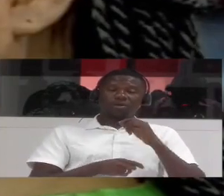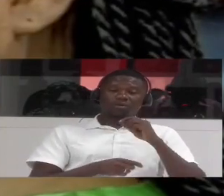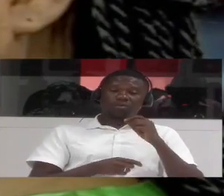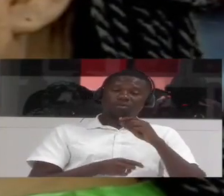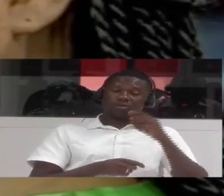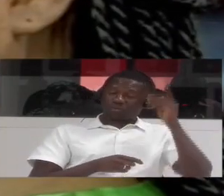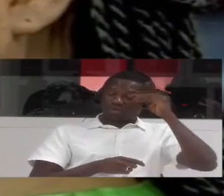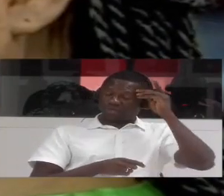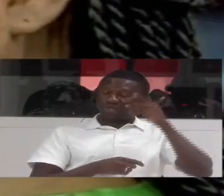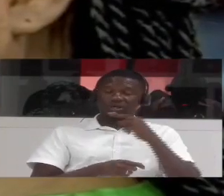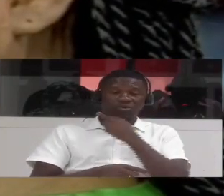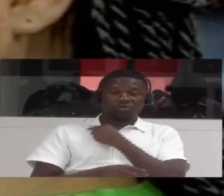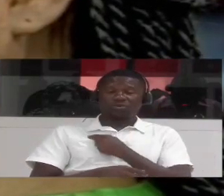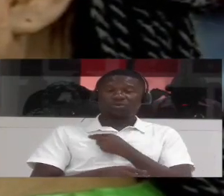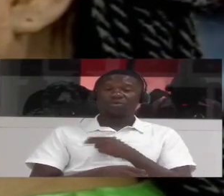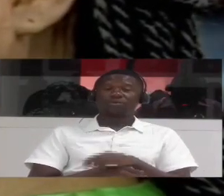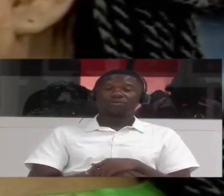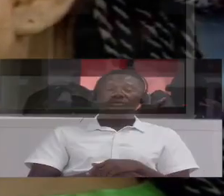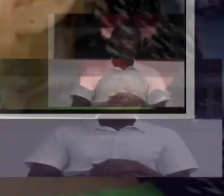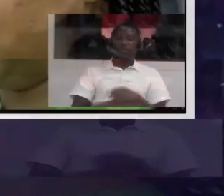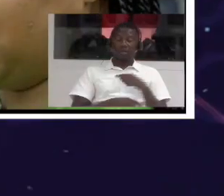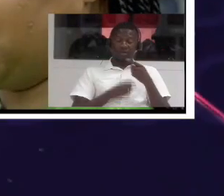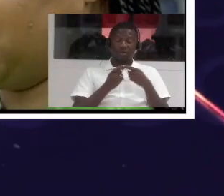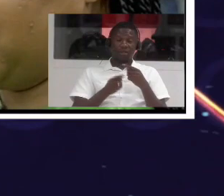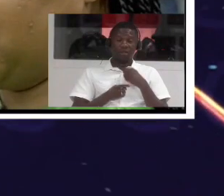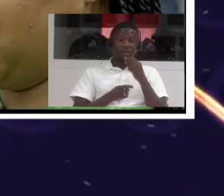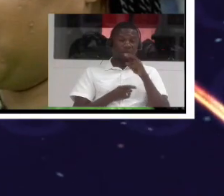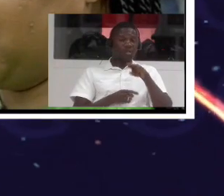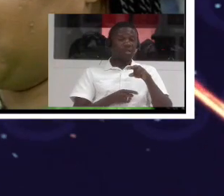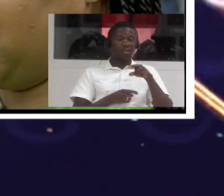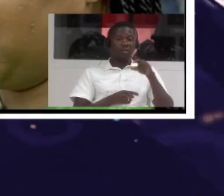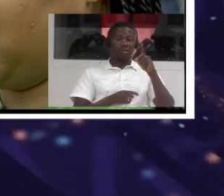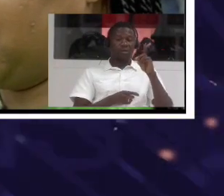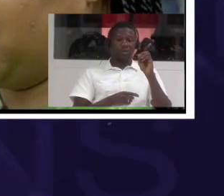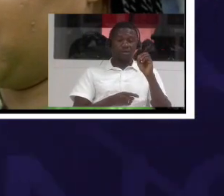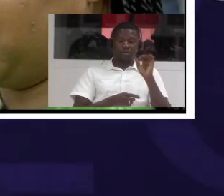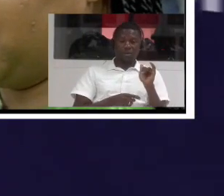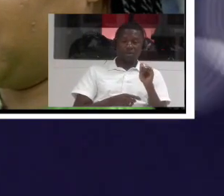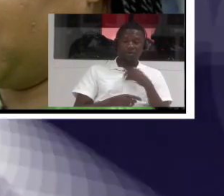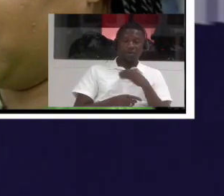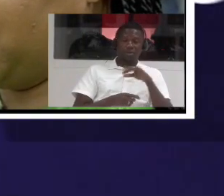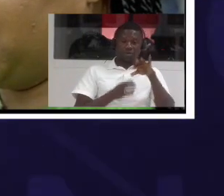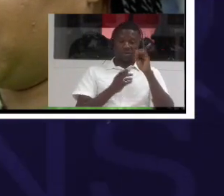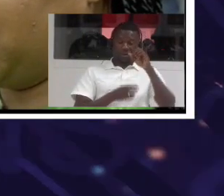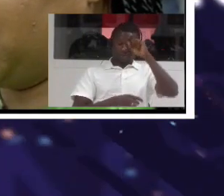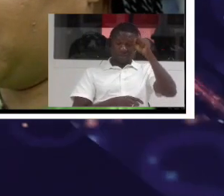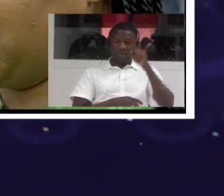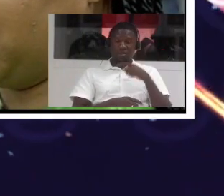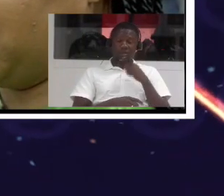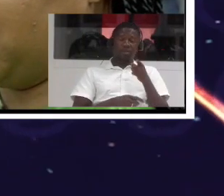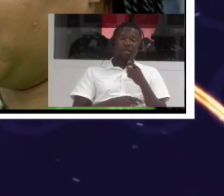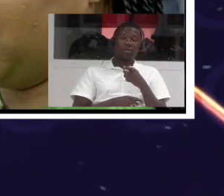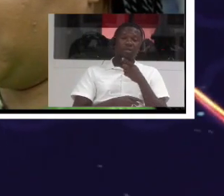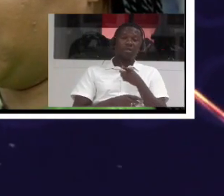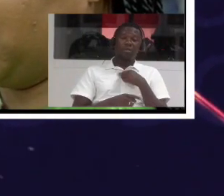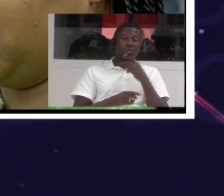he also published something on The Observer to say that those that were interested in setting up an